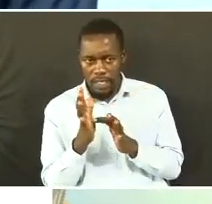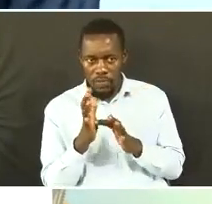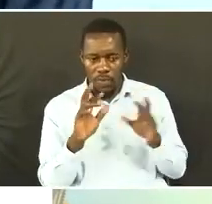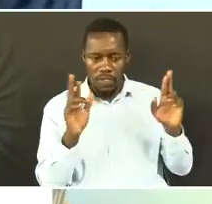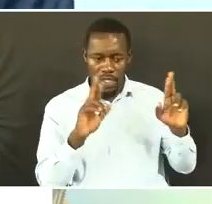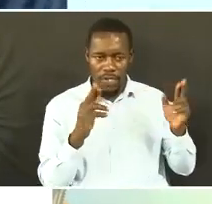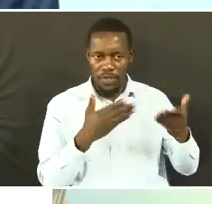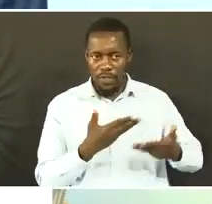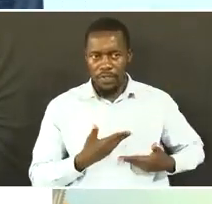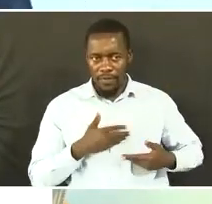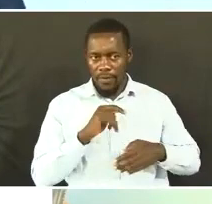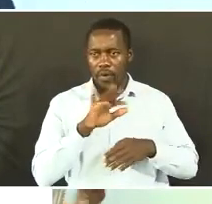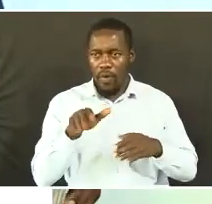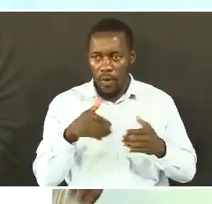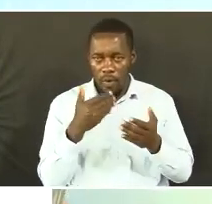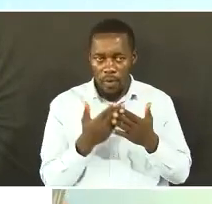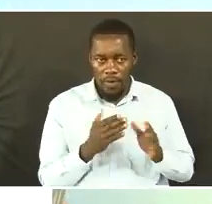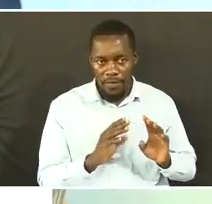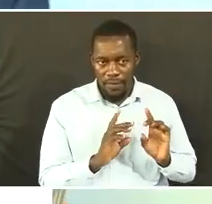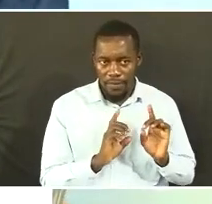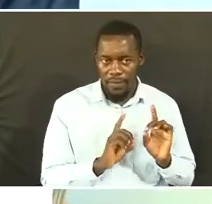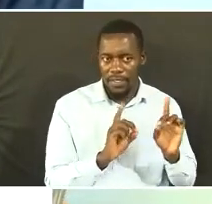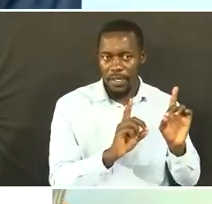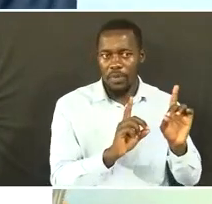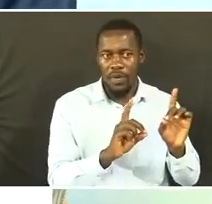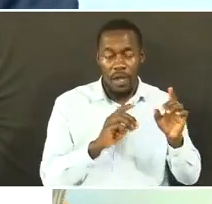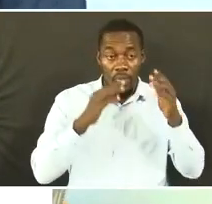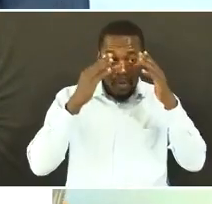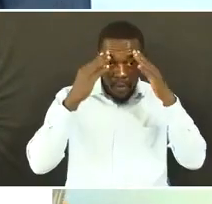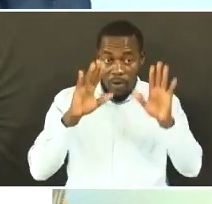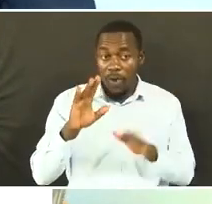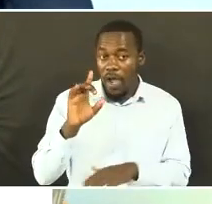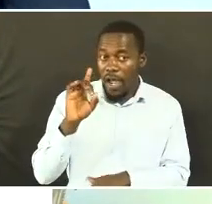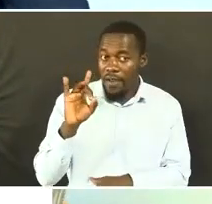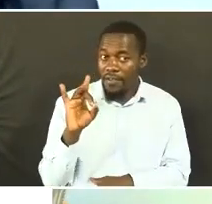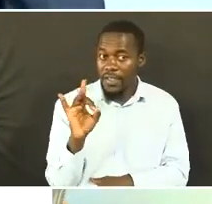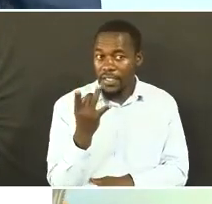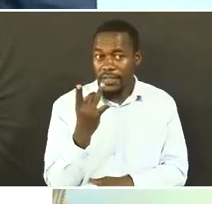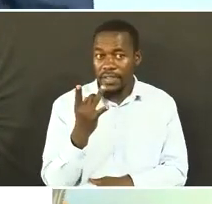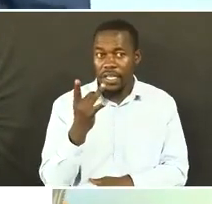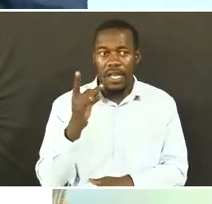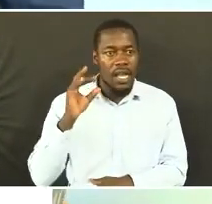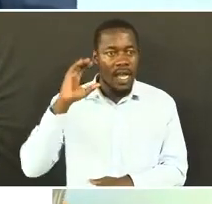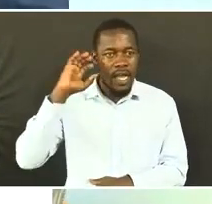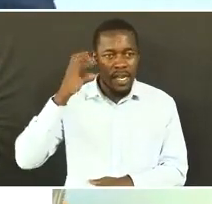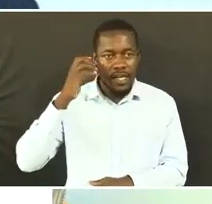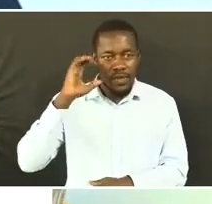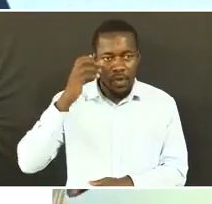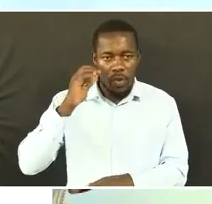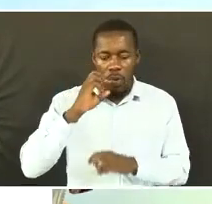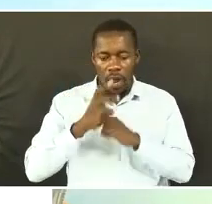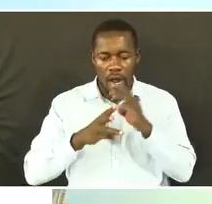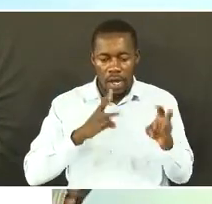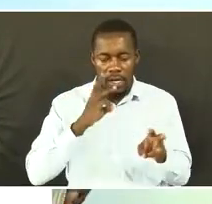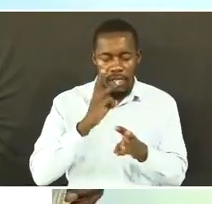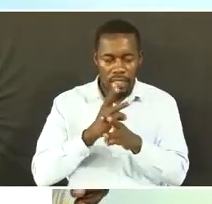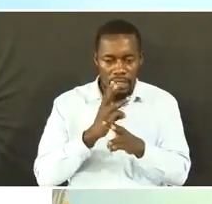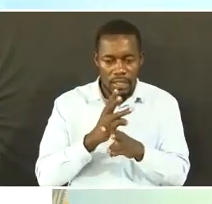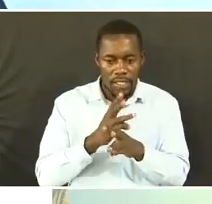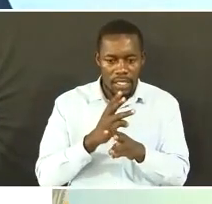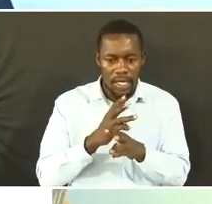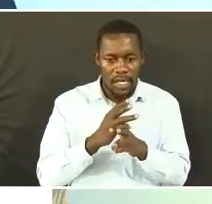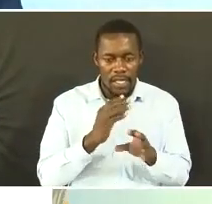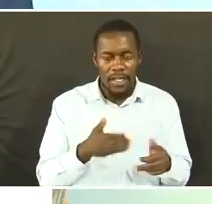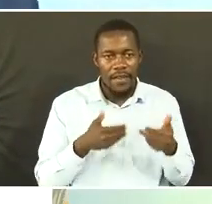We do not know whether the Adventist world radio broadcast that brought good news of salvation riding the